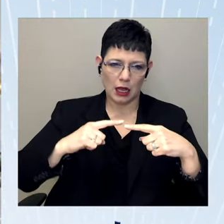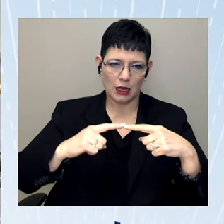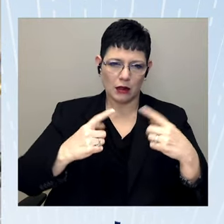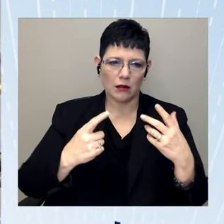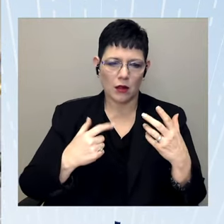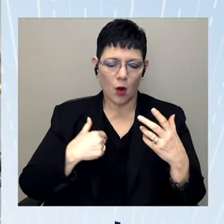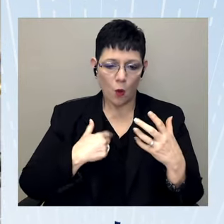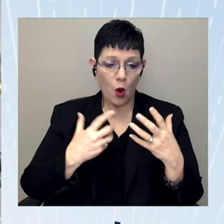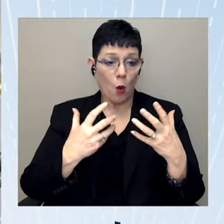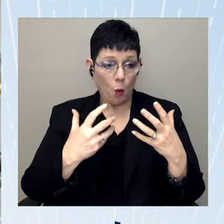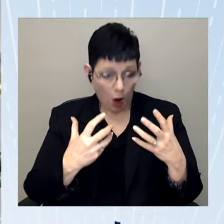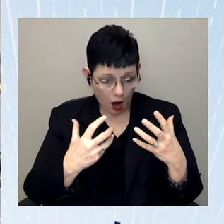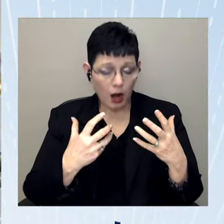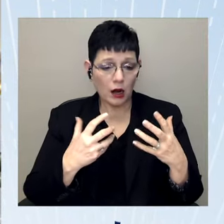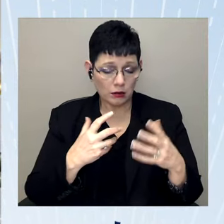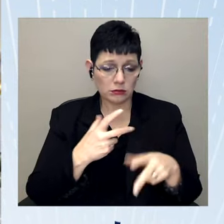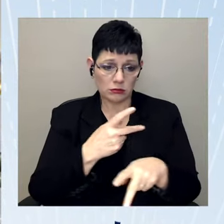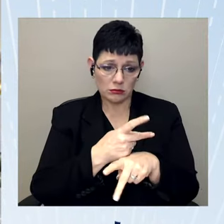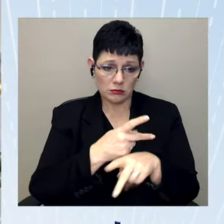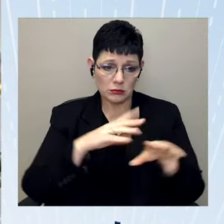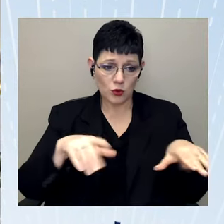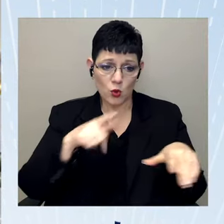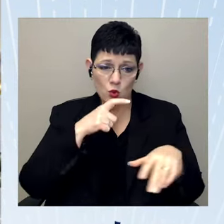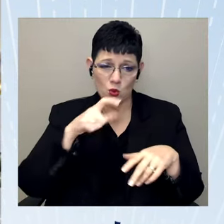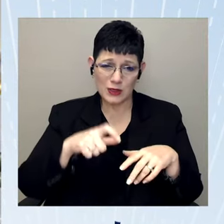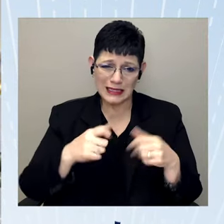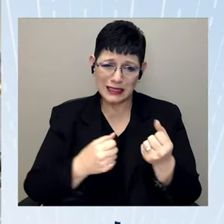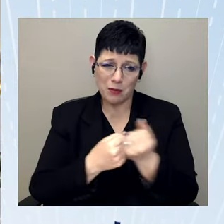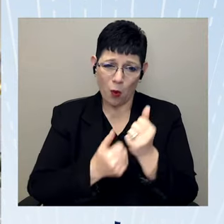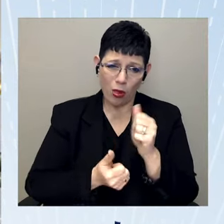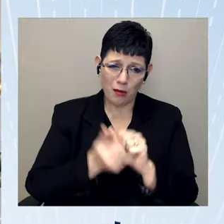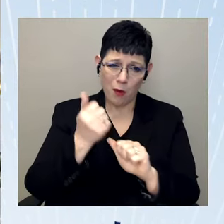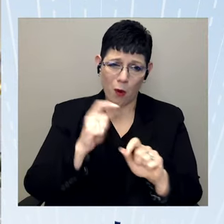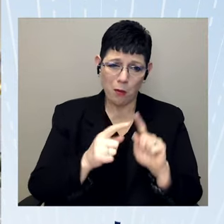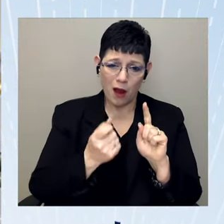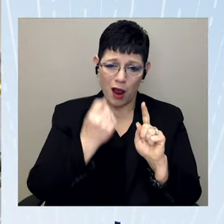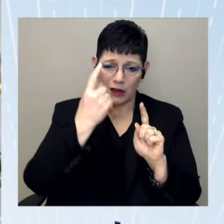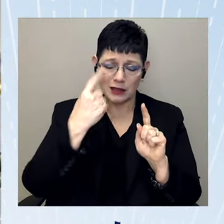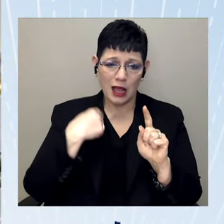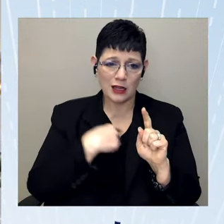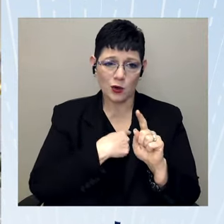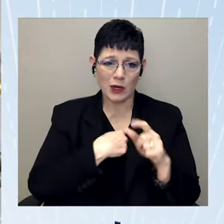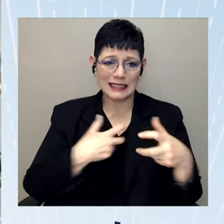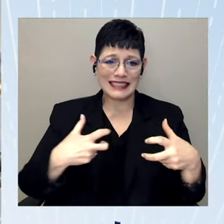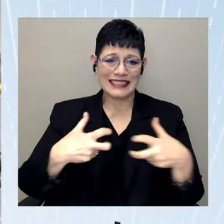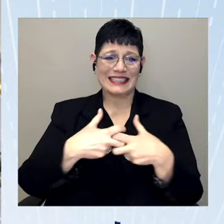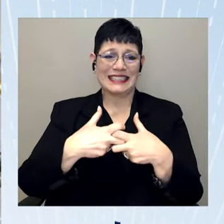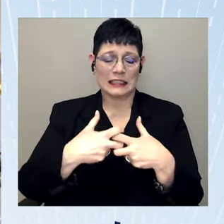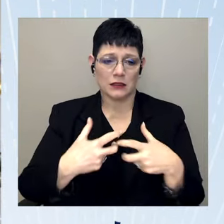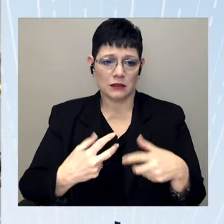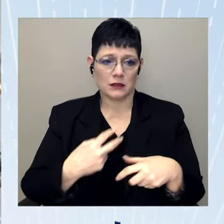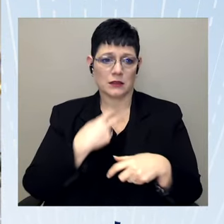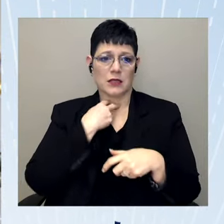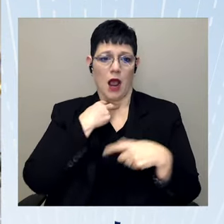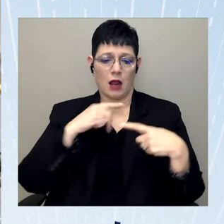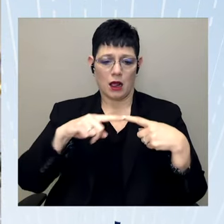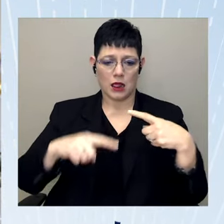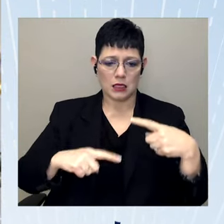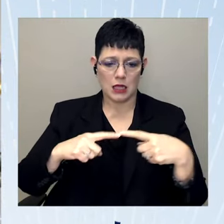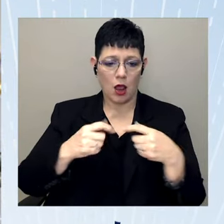for children who need it the most, but doing so traps us in that same cycle, because without health